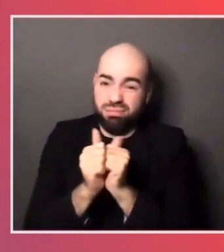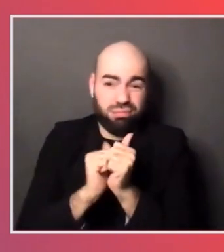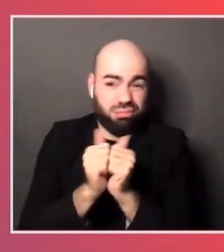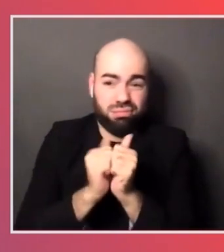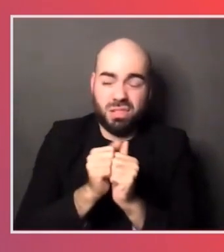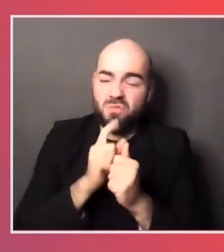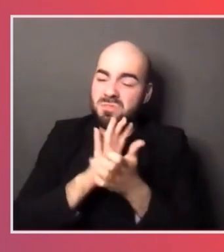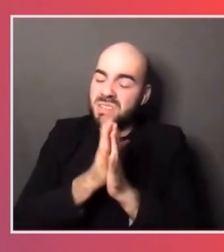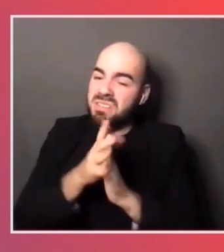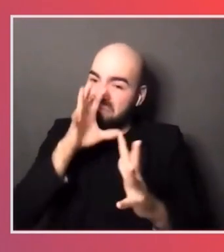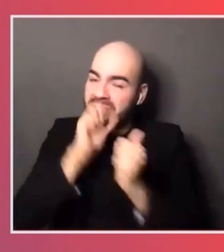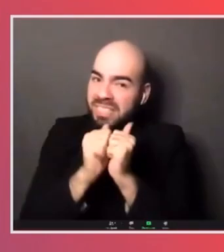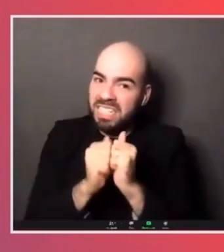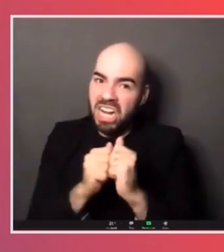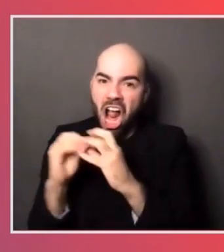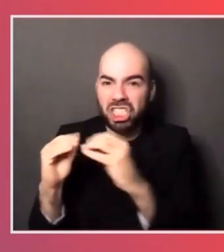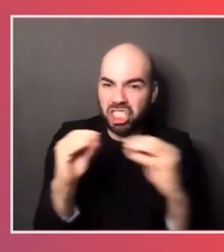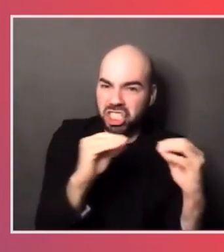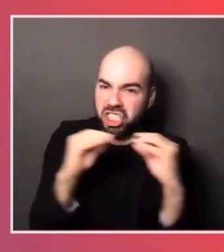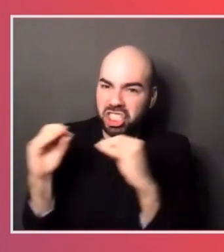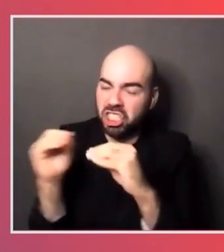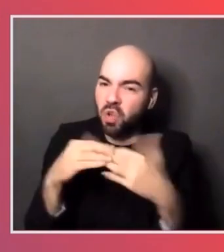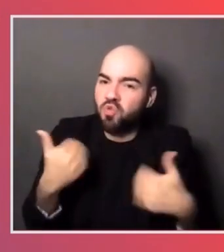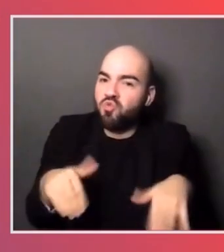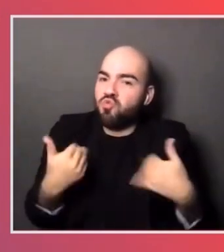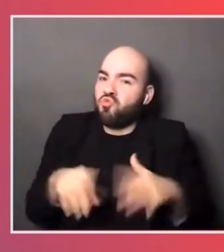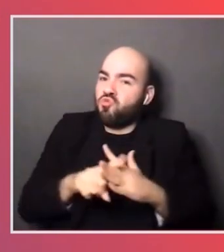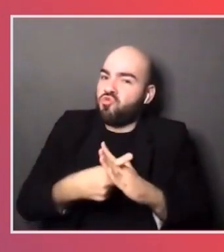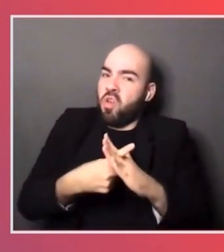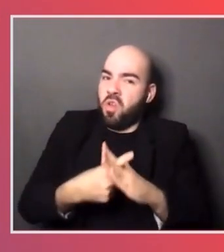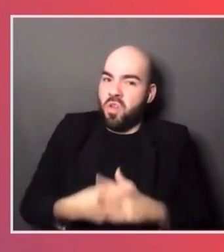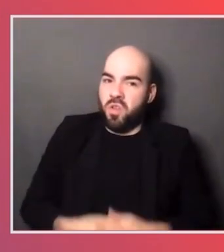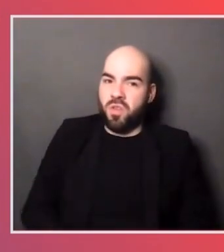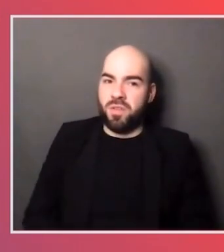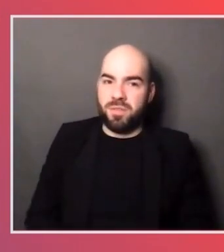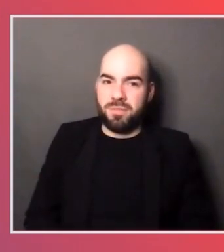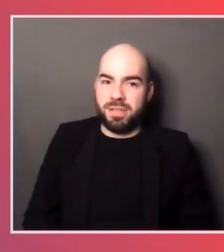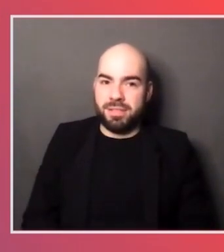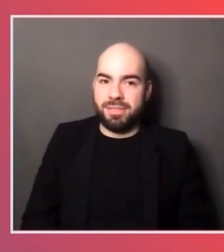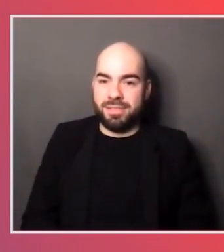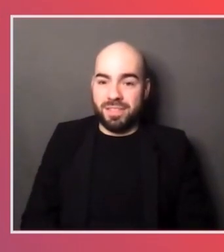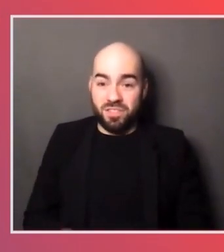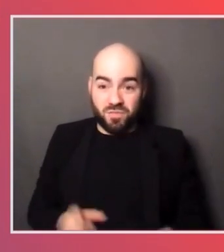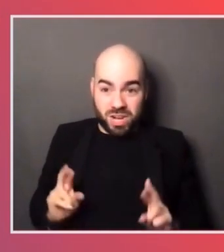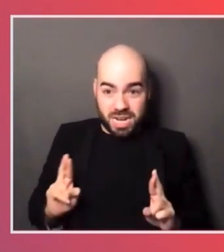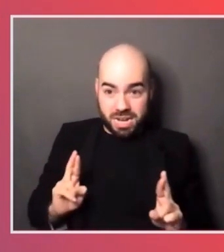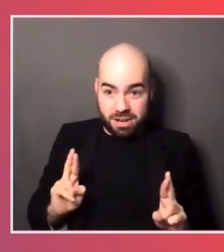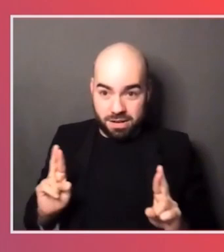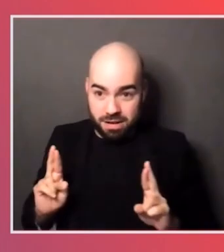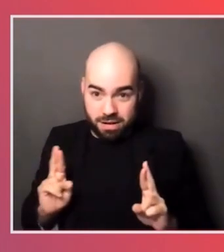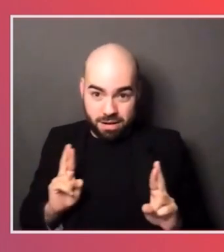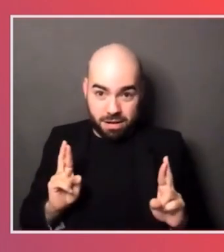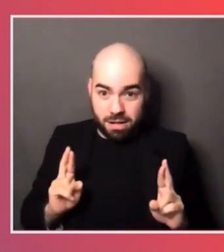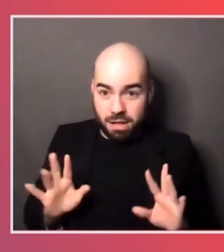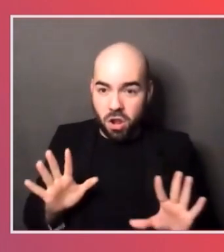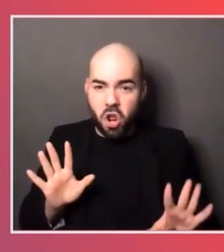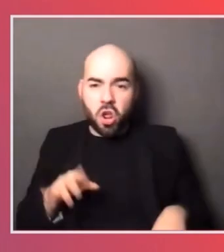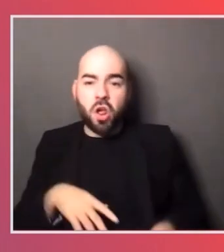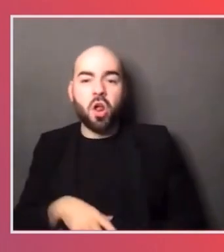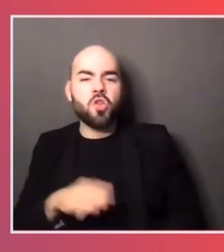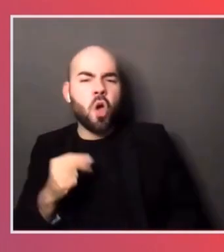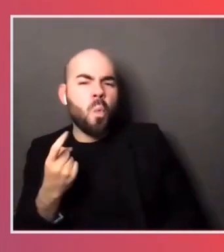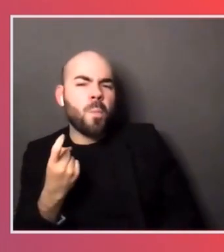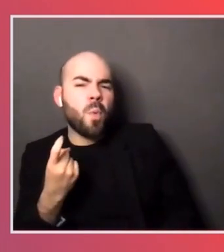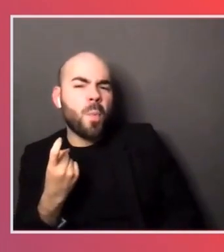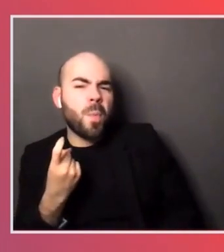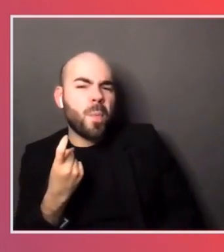right. I'm going to ask the first surprise, guys. Go ahead, We have Ron. one more surprise. One more. Yeah. Bring Just him to